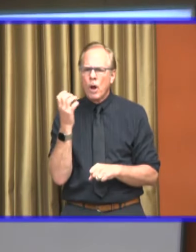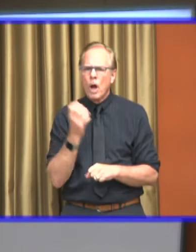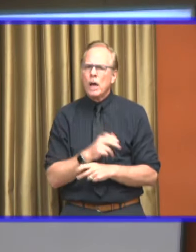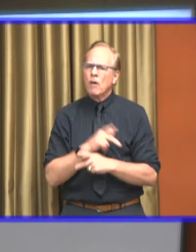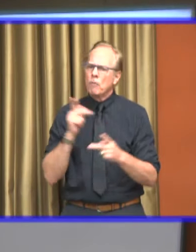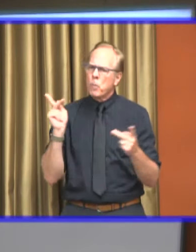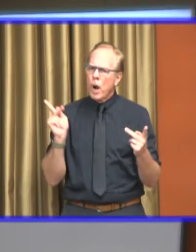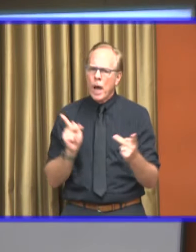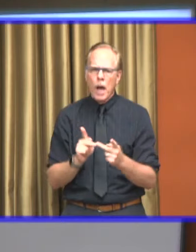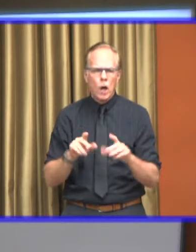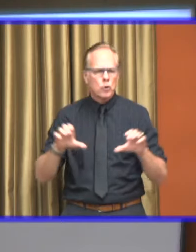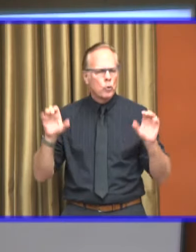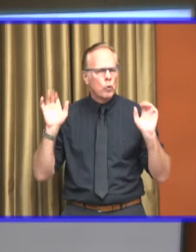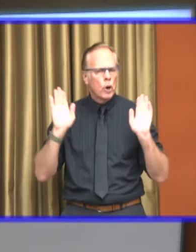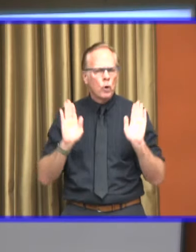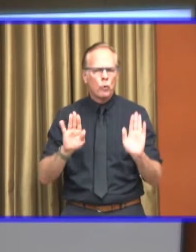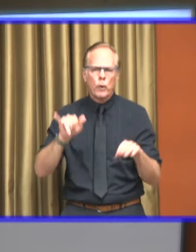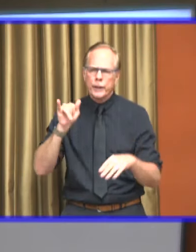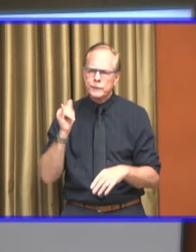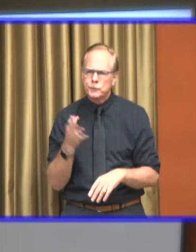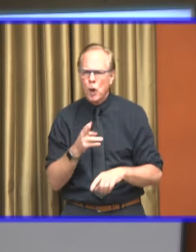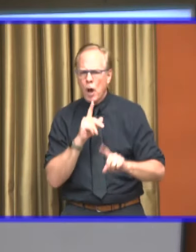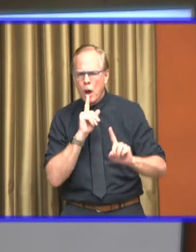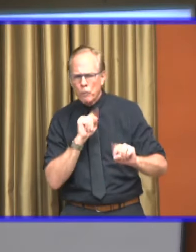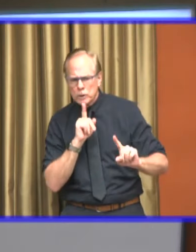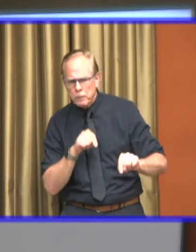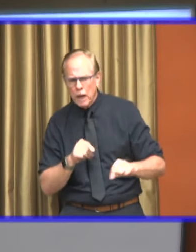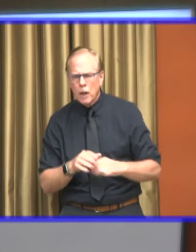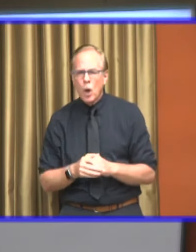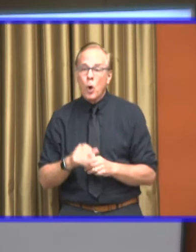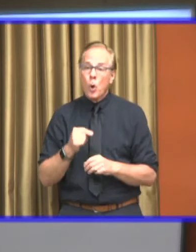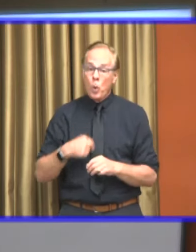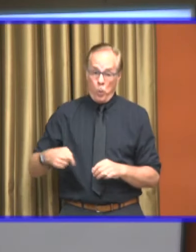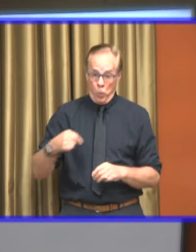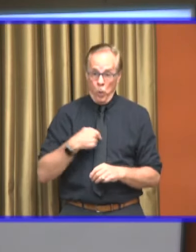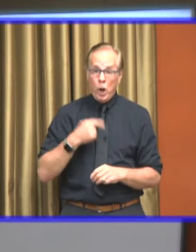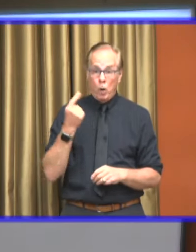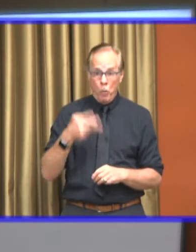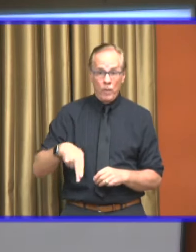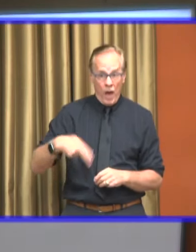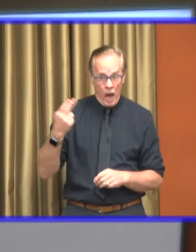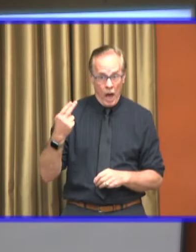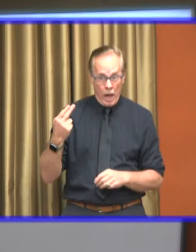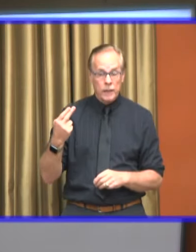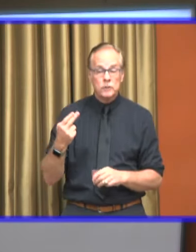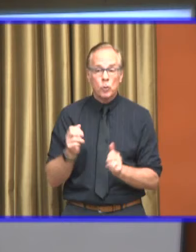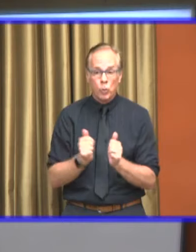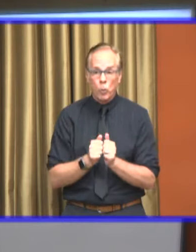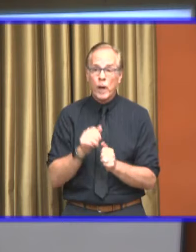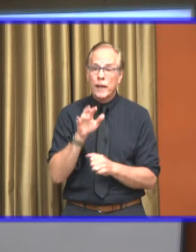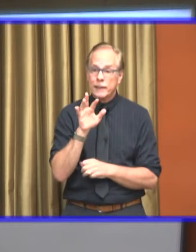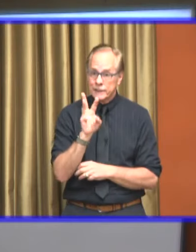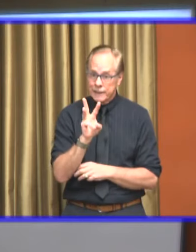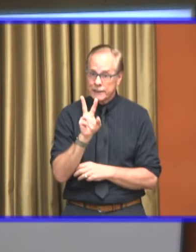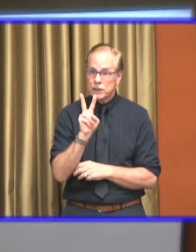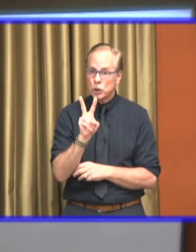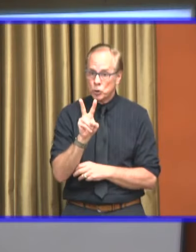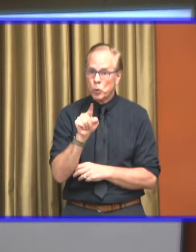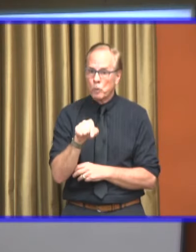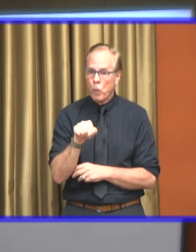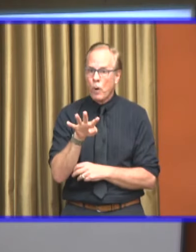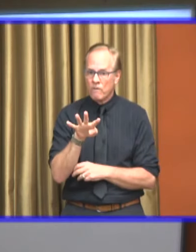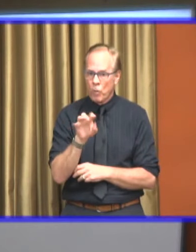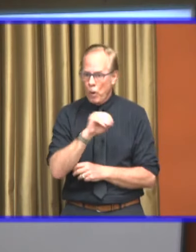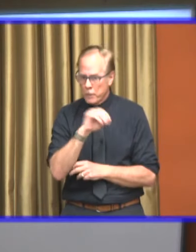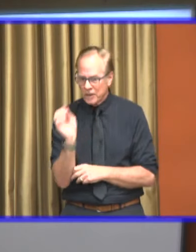of the park, because we are one of the highest at 62.4. So we have a little friendly competition